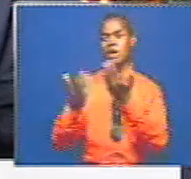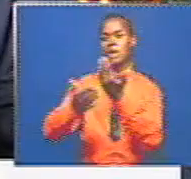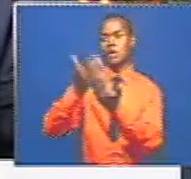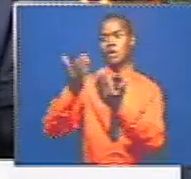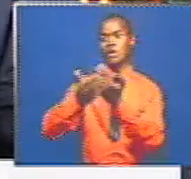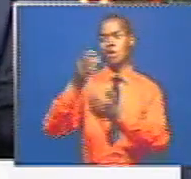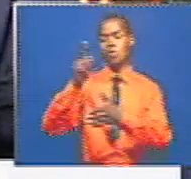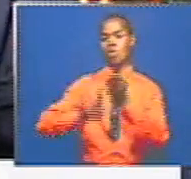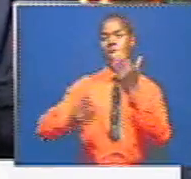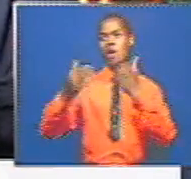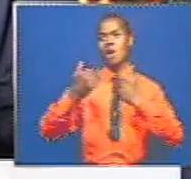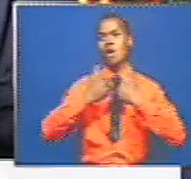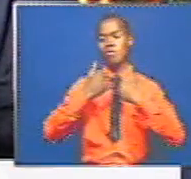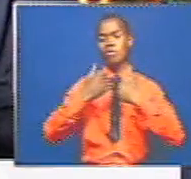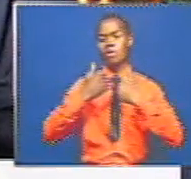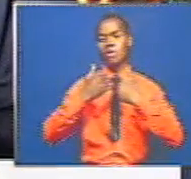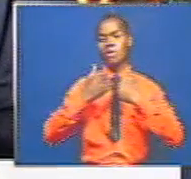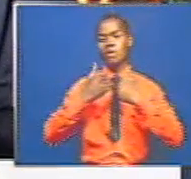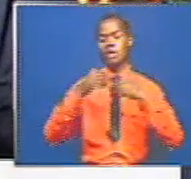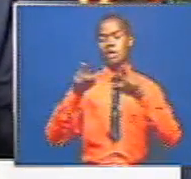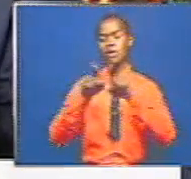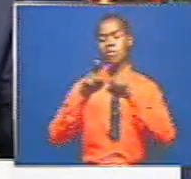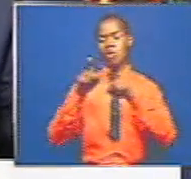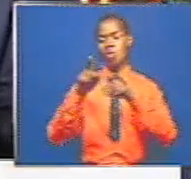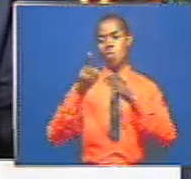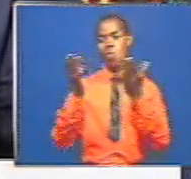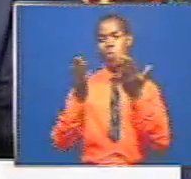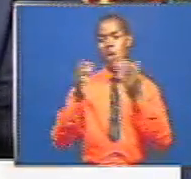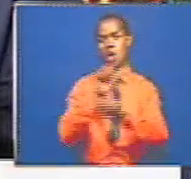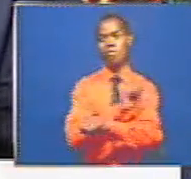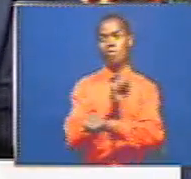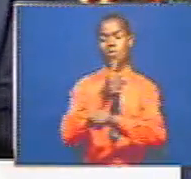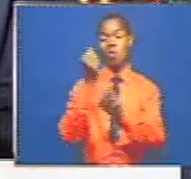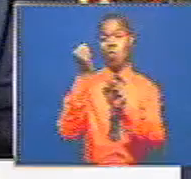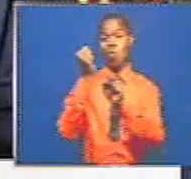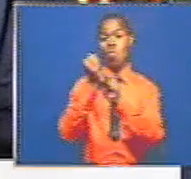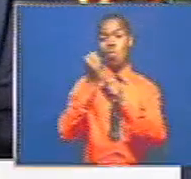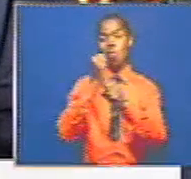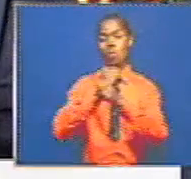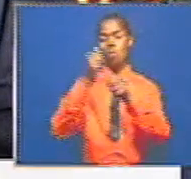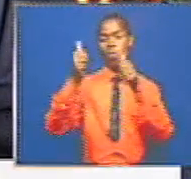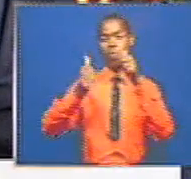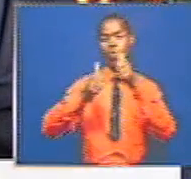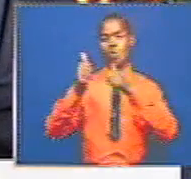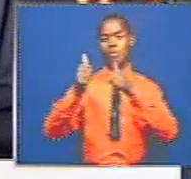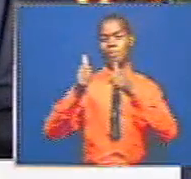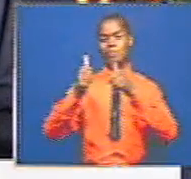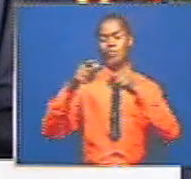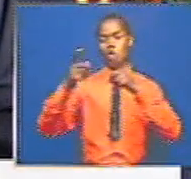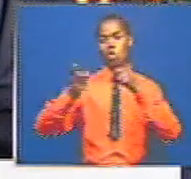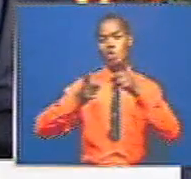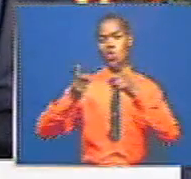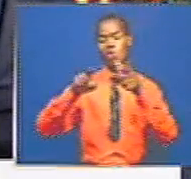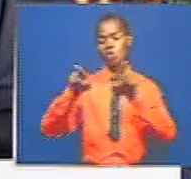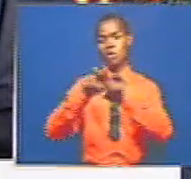we have, and that is where we come in as an authority. Yes. Our mandate is to regulate and to preserve the